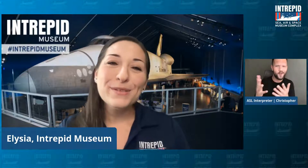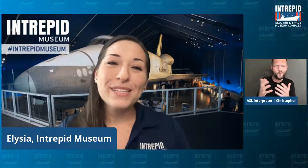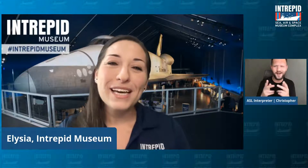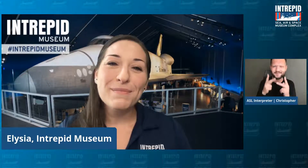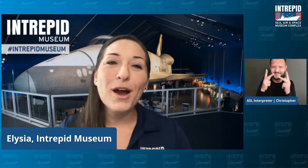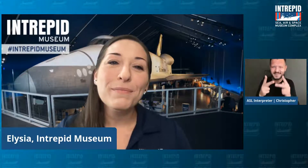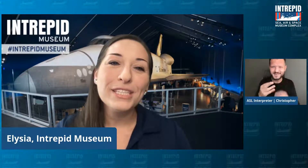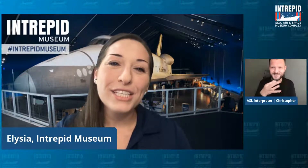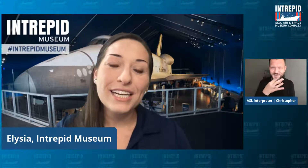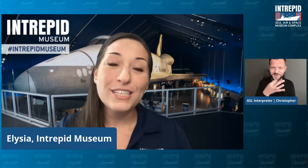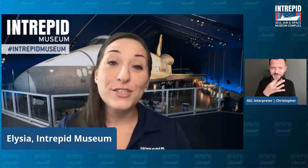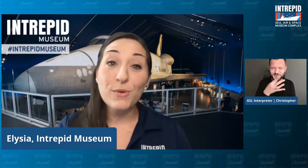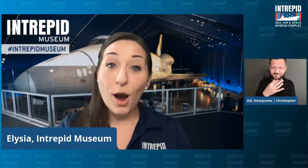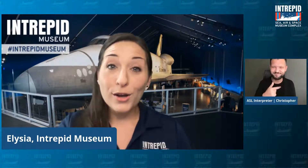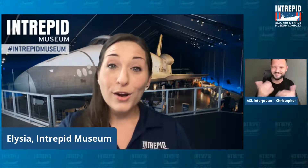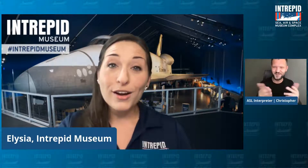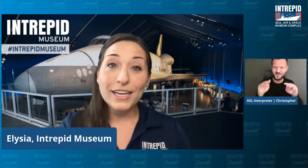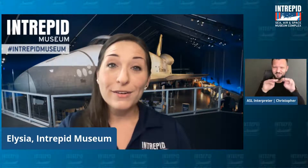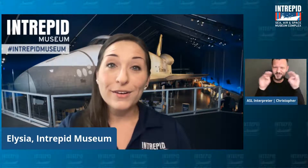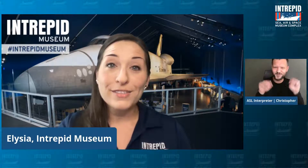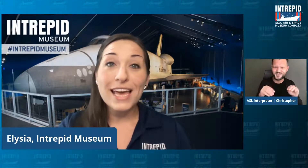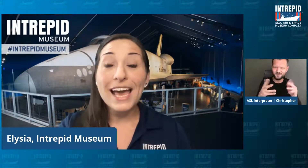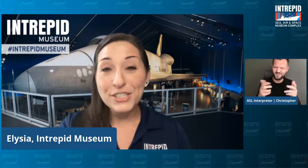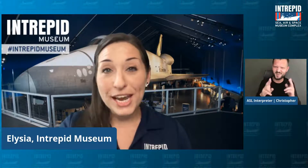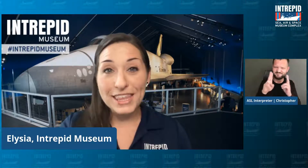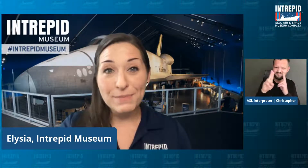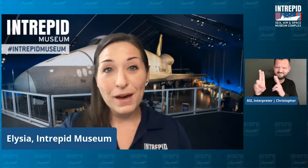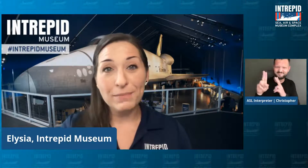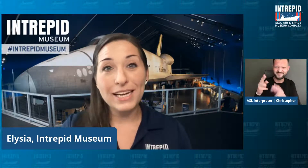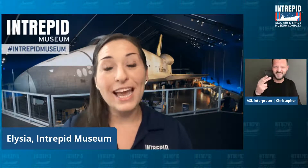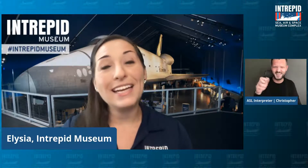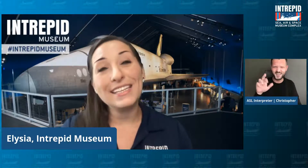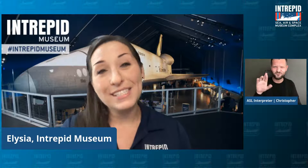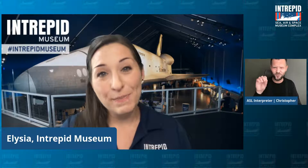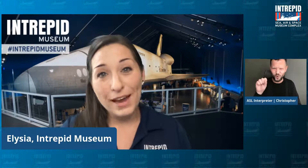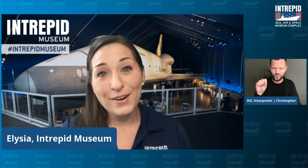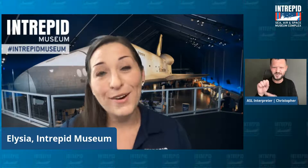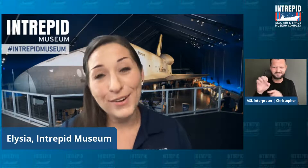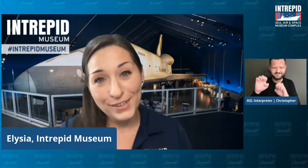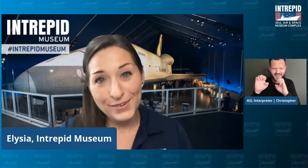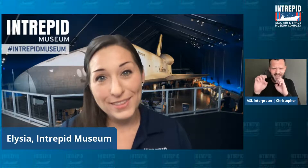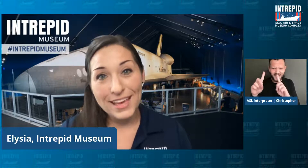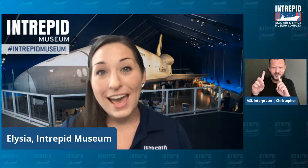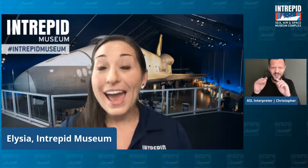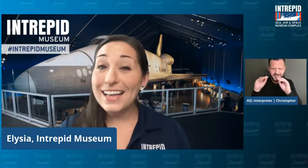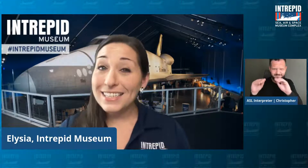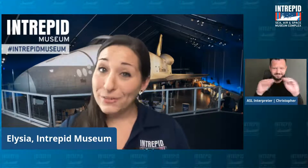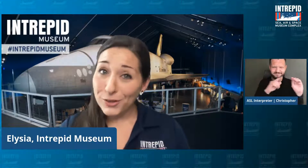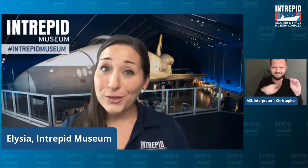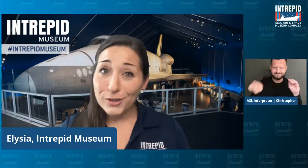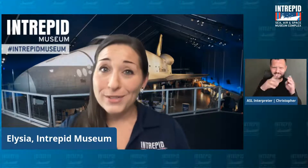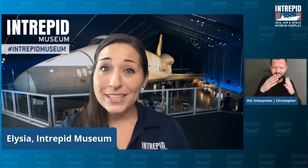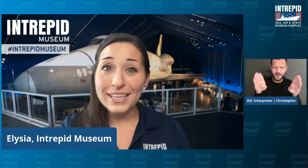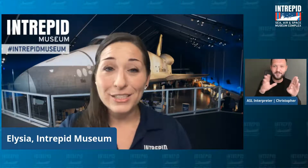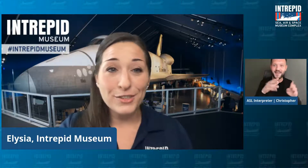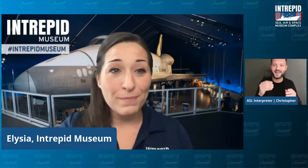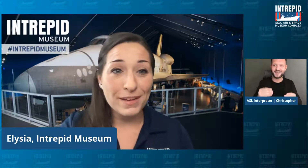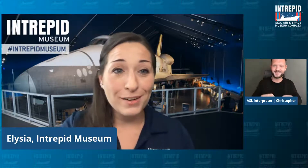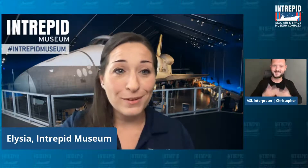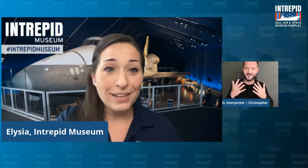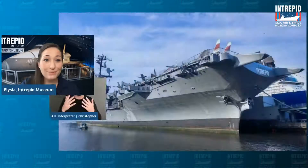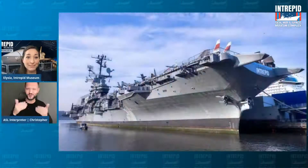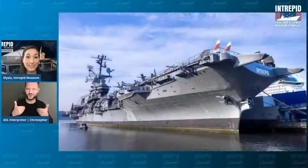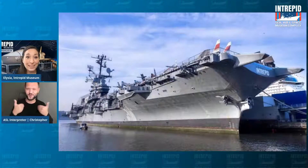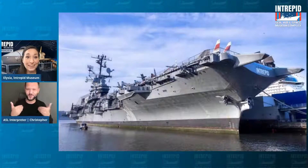at the museum, our mission is to honor our heroes, educate the public, and inspire our youth. And if you're new to the